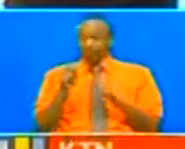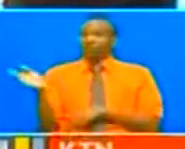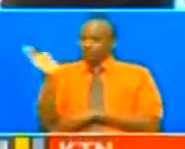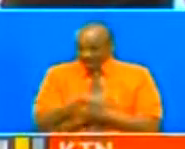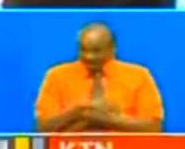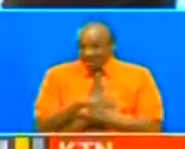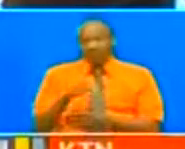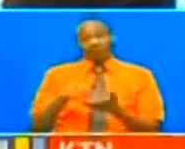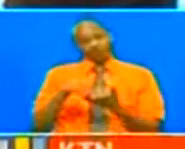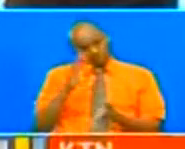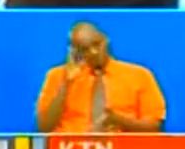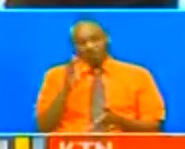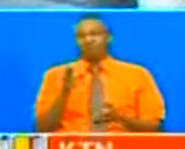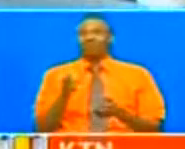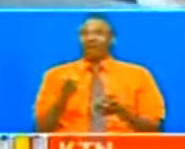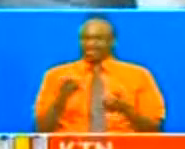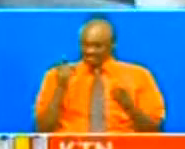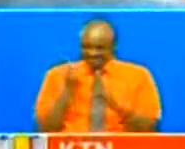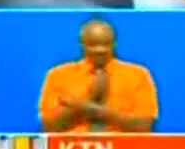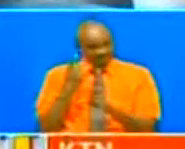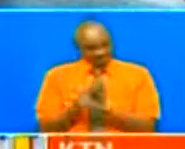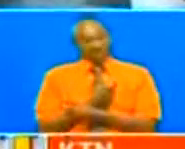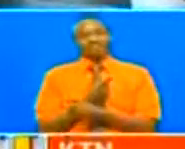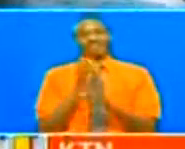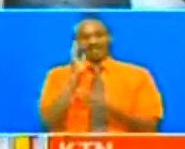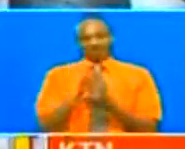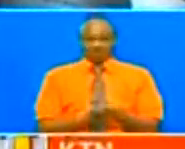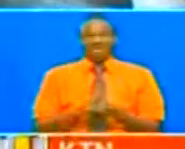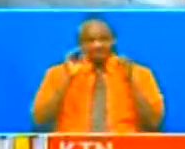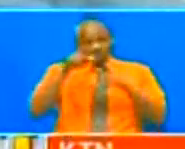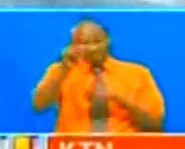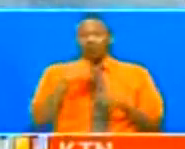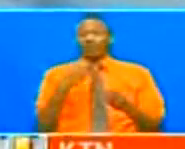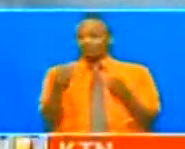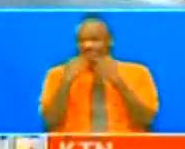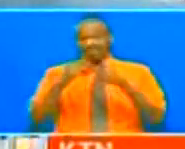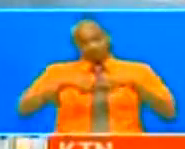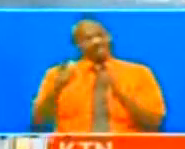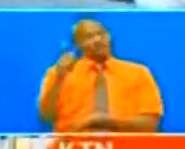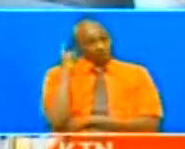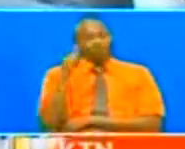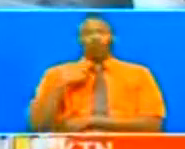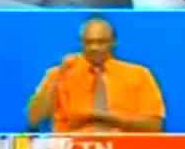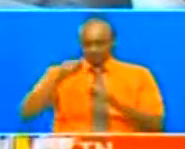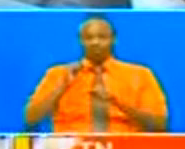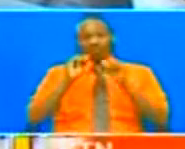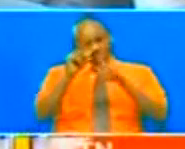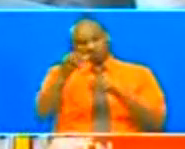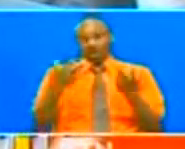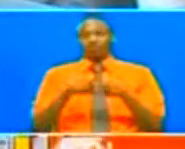for further severe direction. Kama anataka kutufundisha kuvunja sheria, tutamfundisha vile sheria